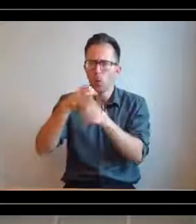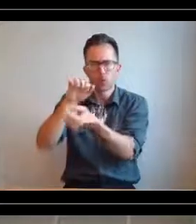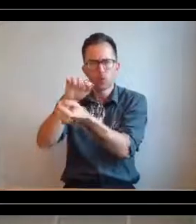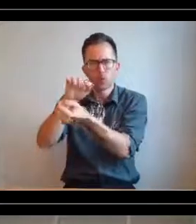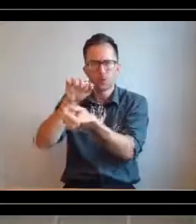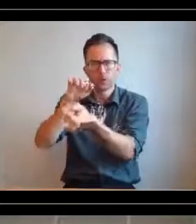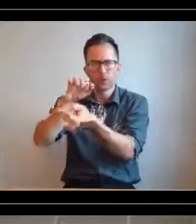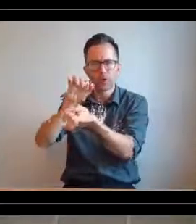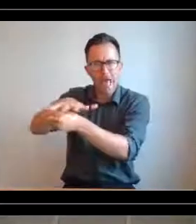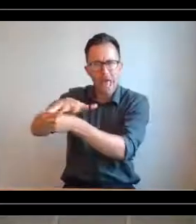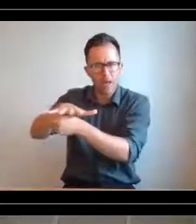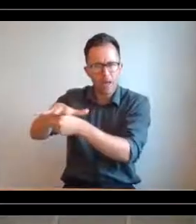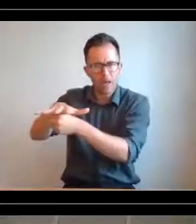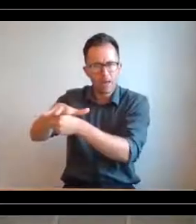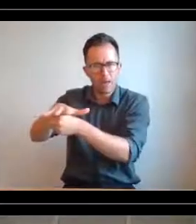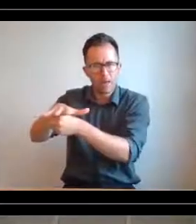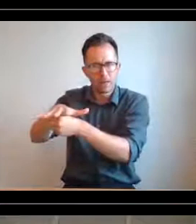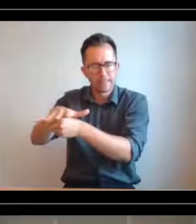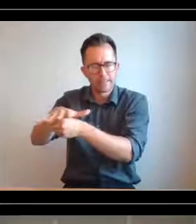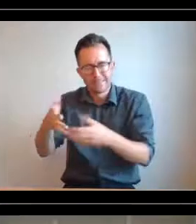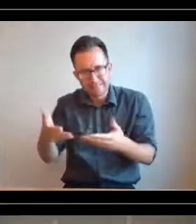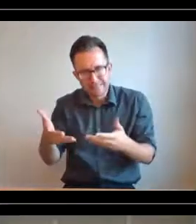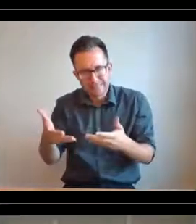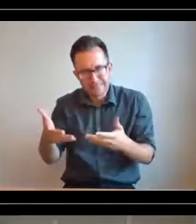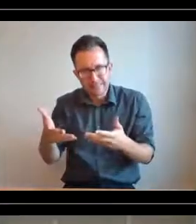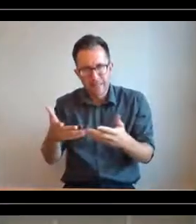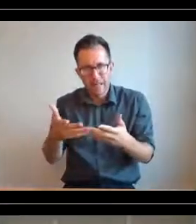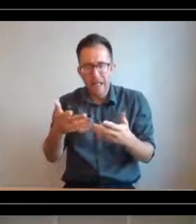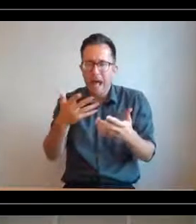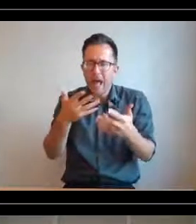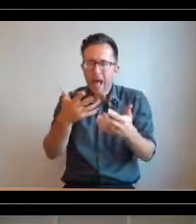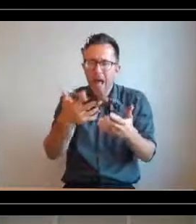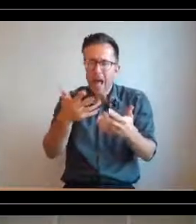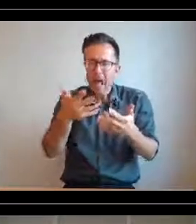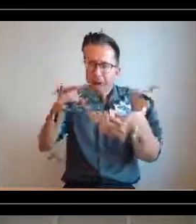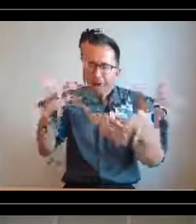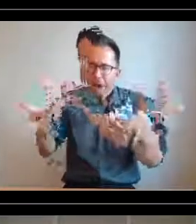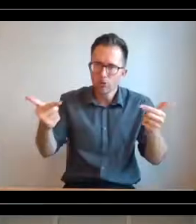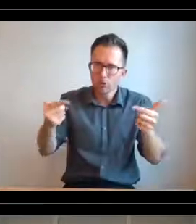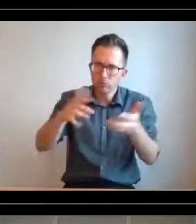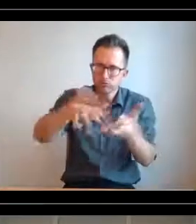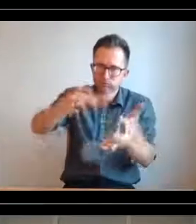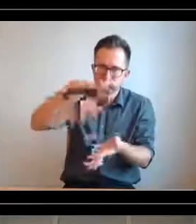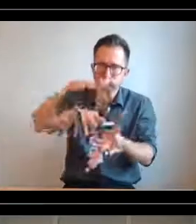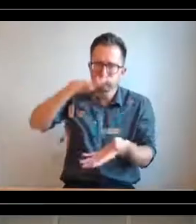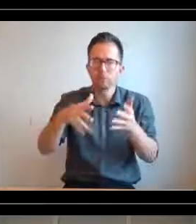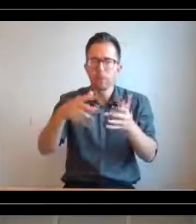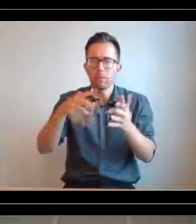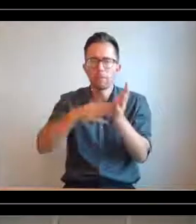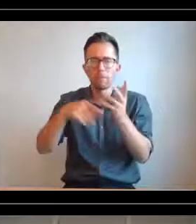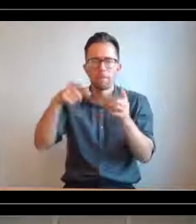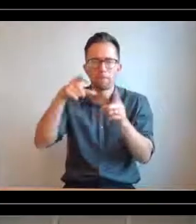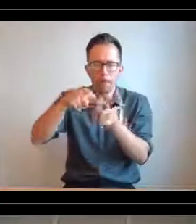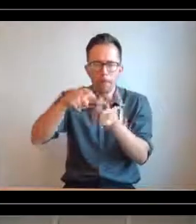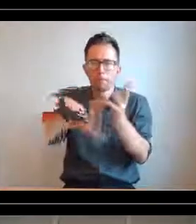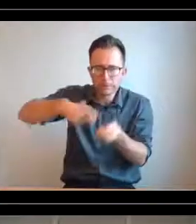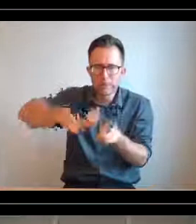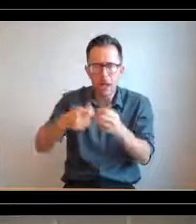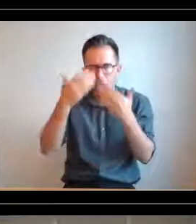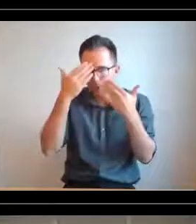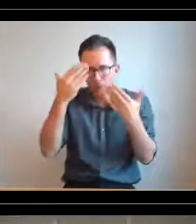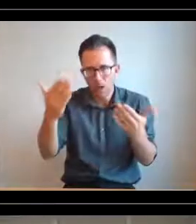Yeah, I haven't got the specific volumes actually off the top of my head, but the intention, obviously, there's the tunnel